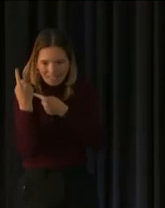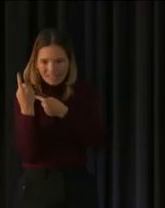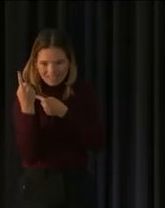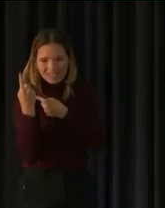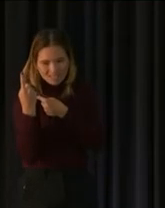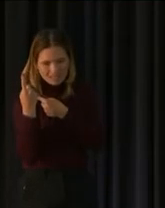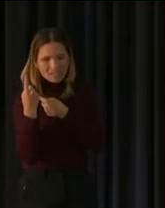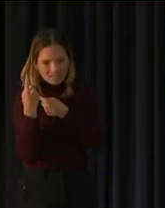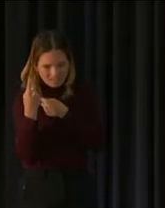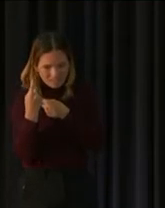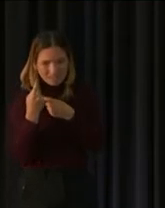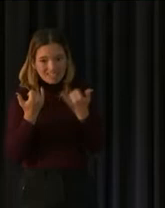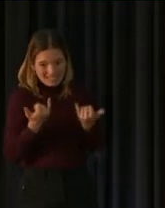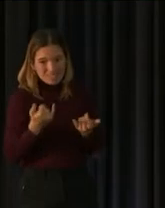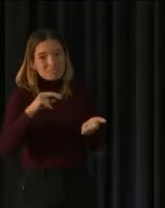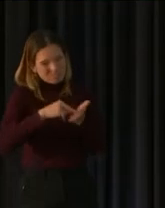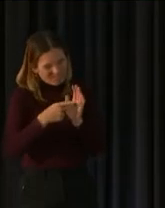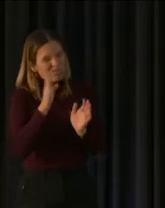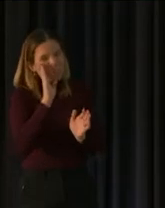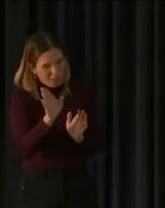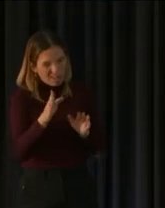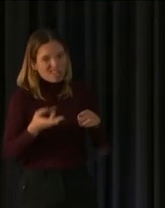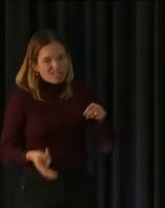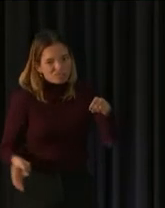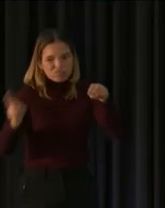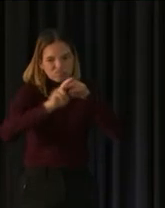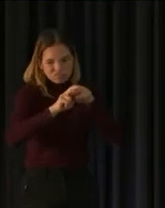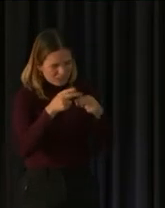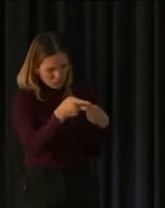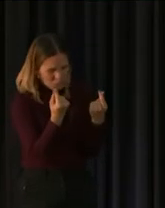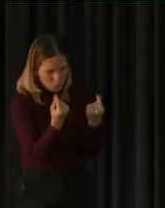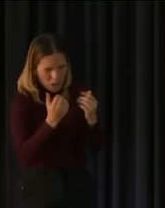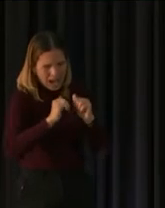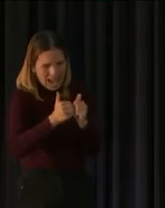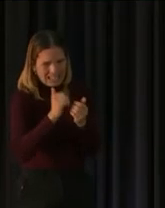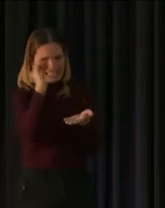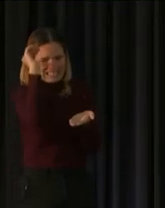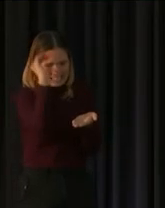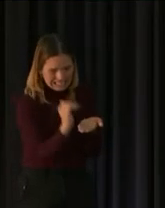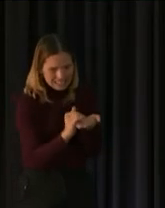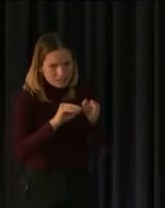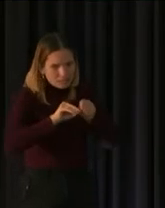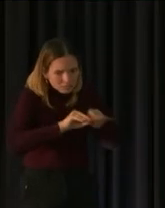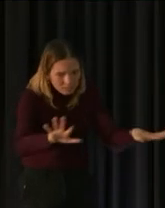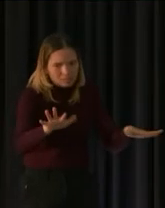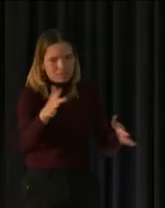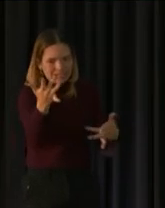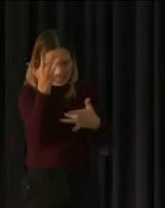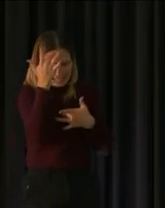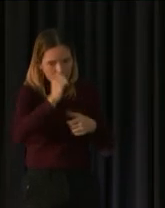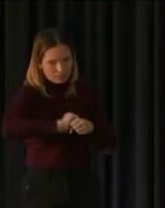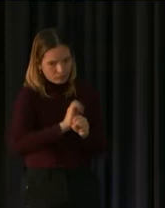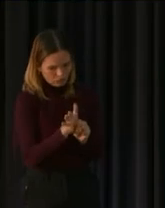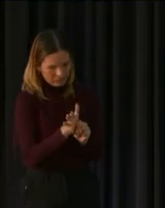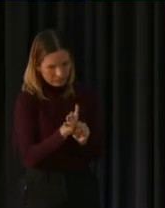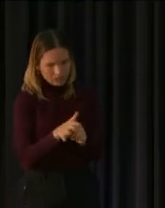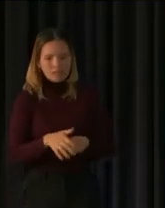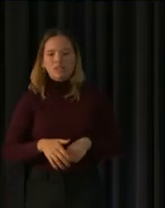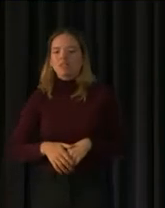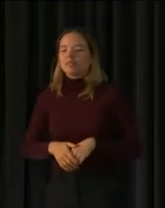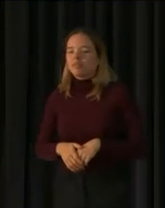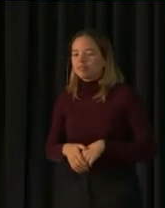Yeah, good evening. Thank you again for that question. This is Chancellor here, and I think it's important for us